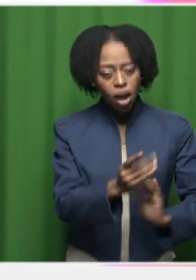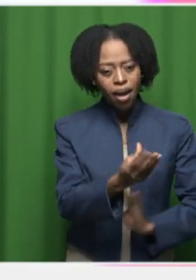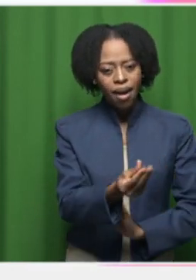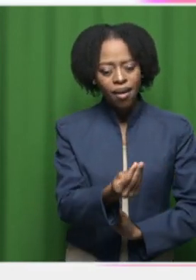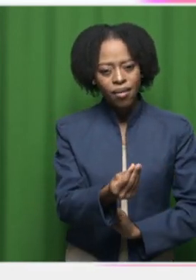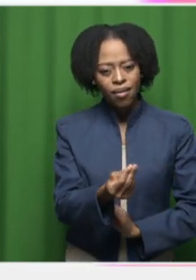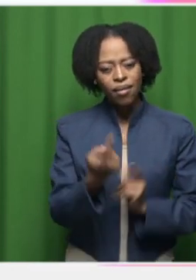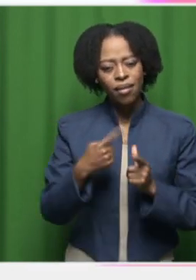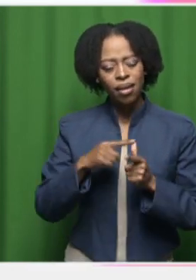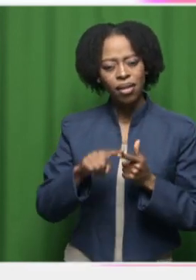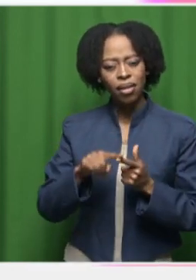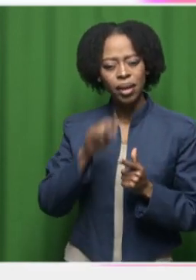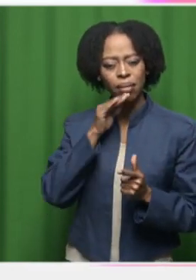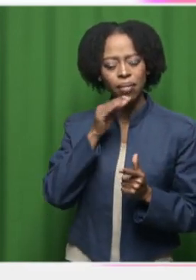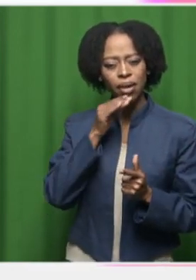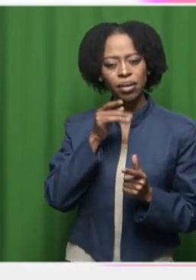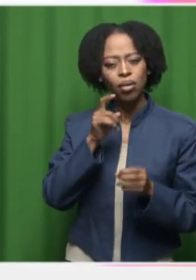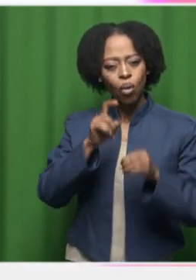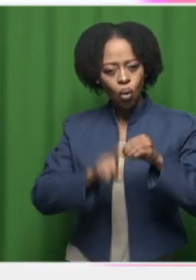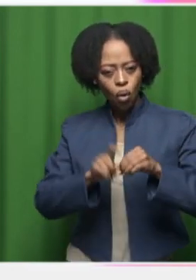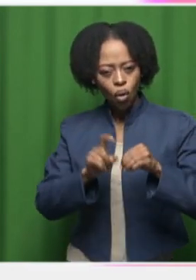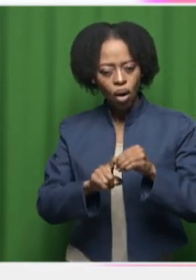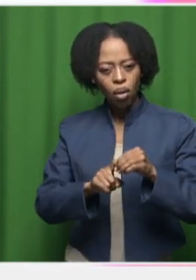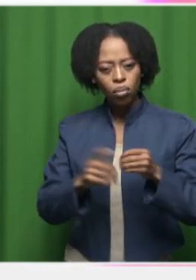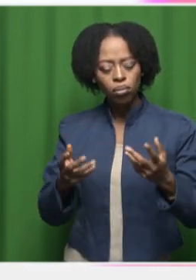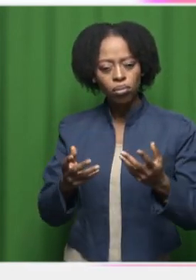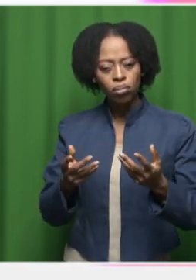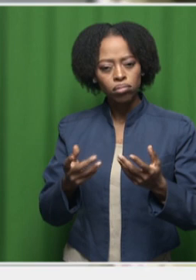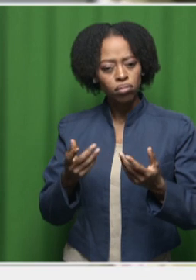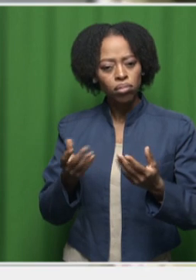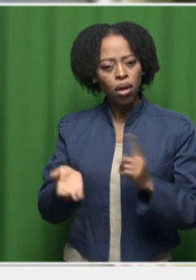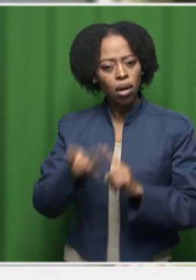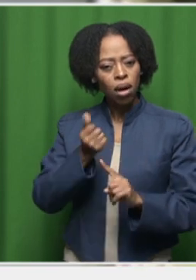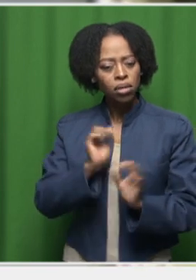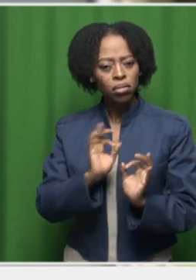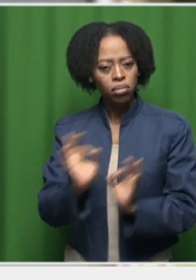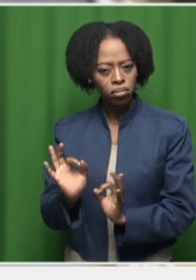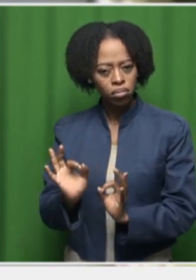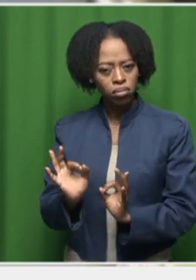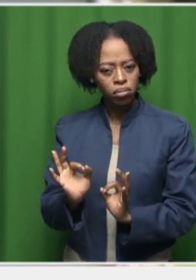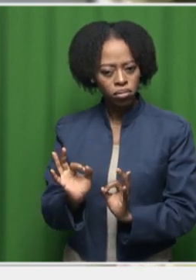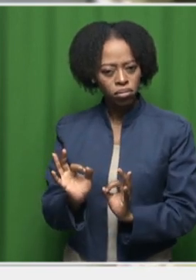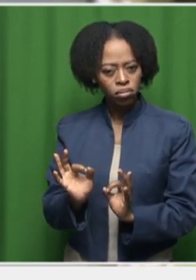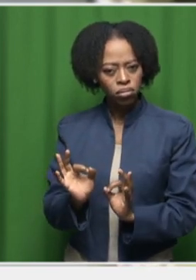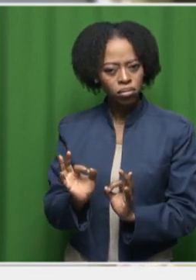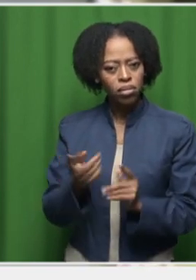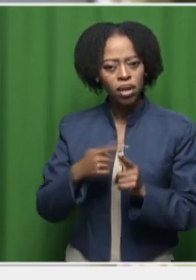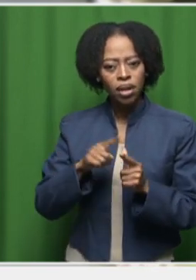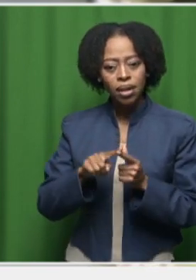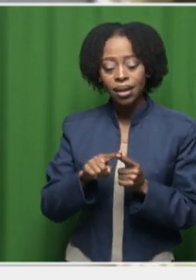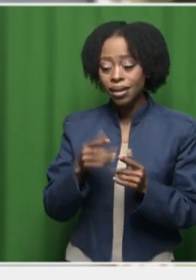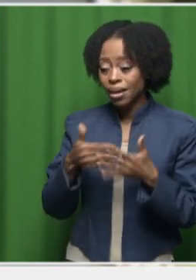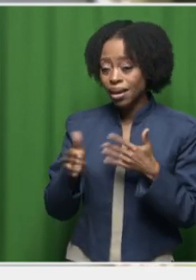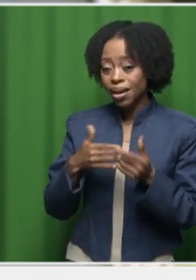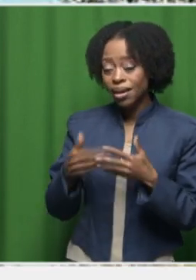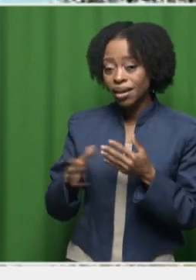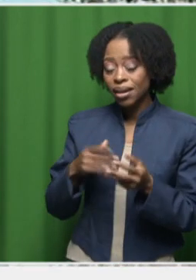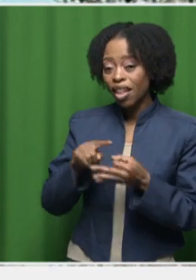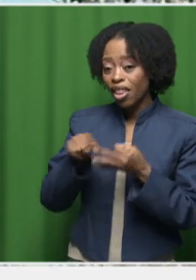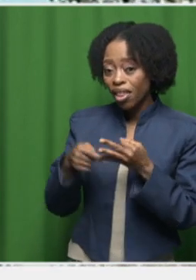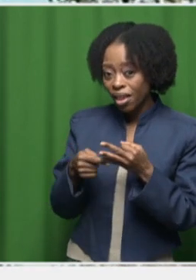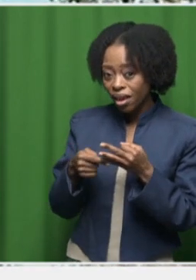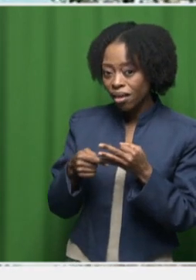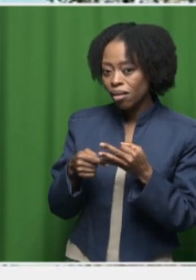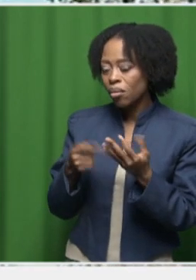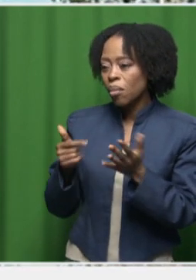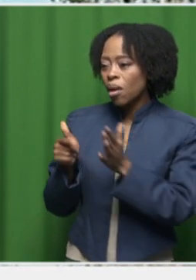they would still need quorum. And then they could also just appoint the 12 and take whichever questionable appointment on legal review, whether